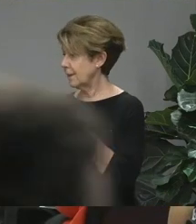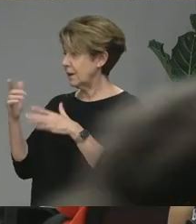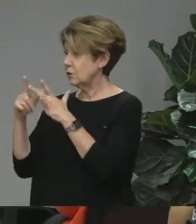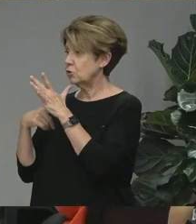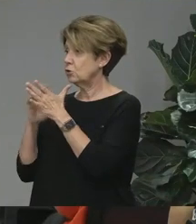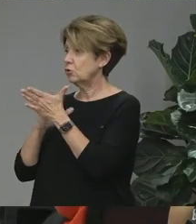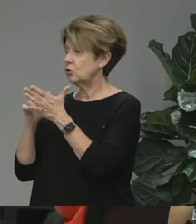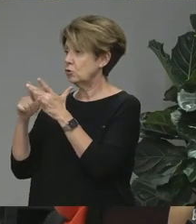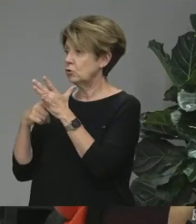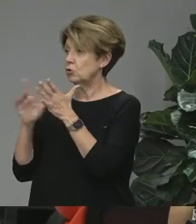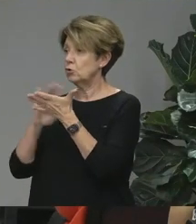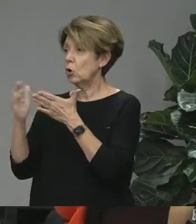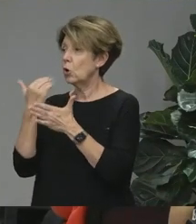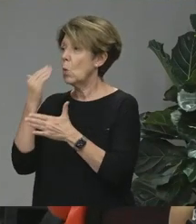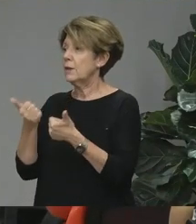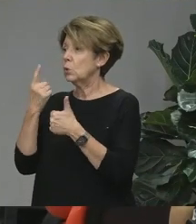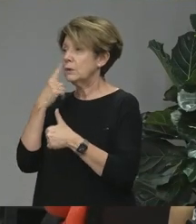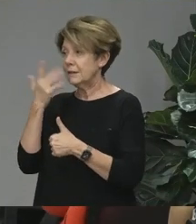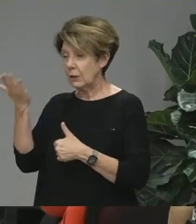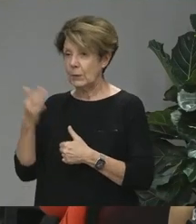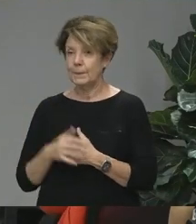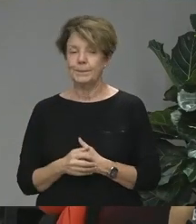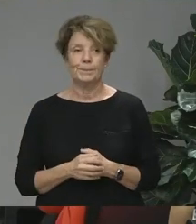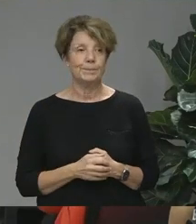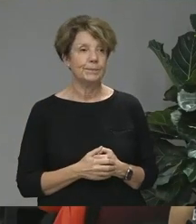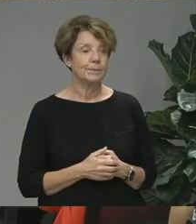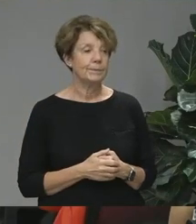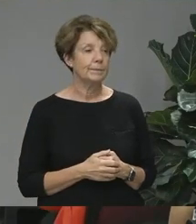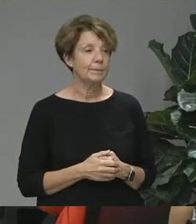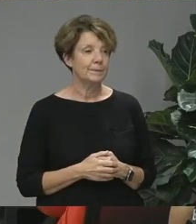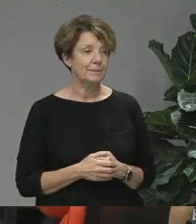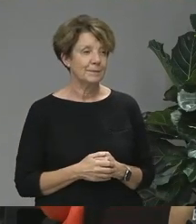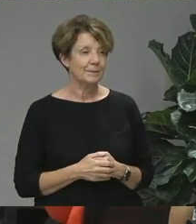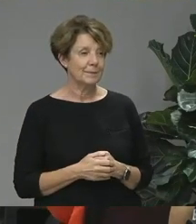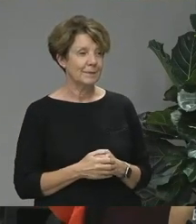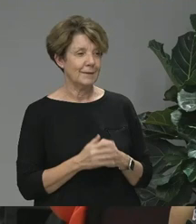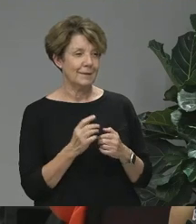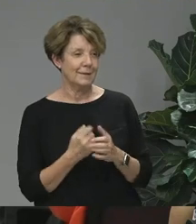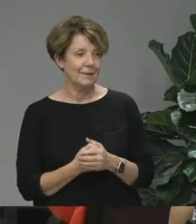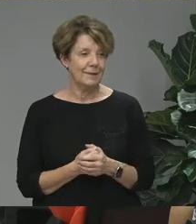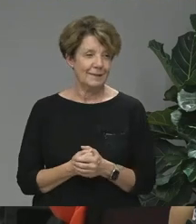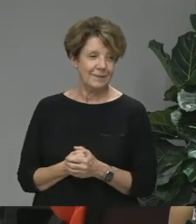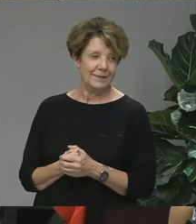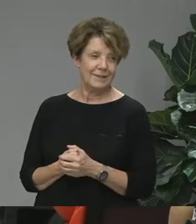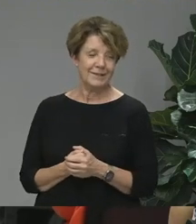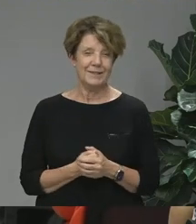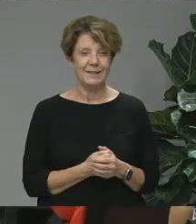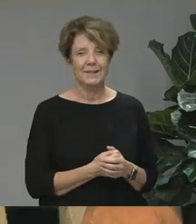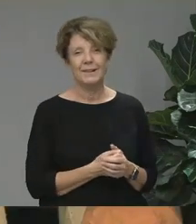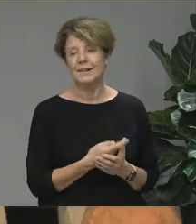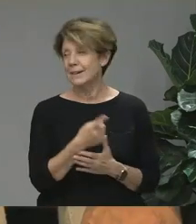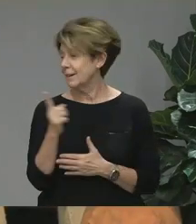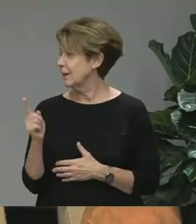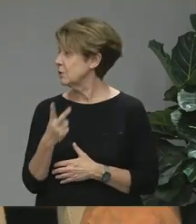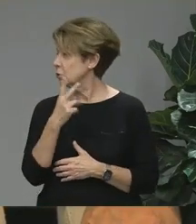good to see you. The situation in 2009, we build on the shoulders of giants, as I said, and